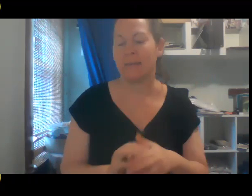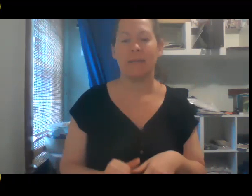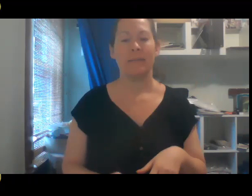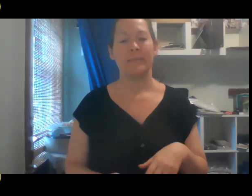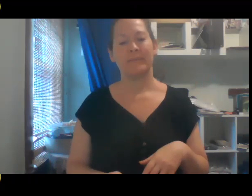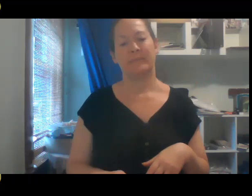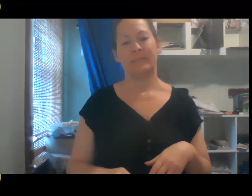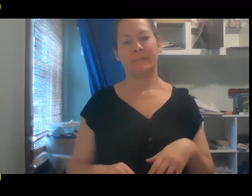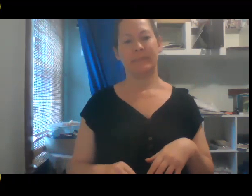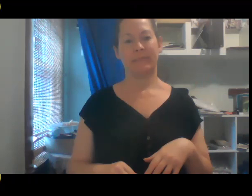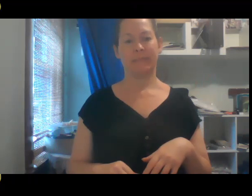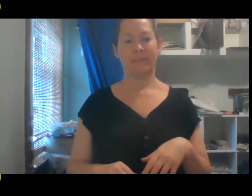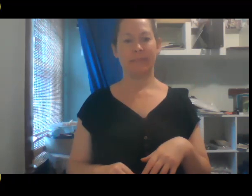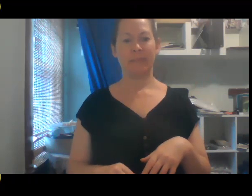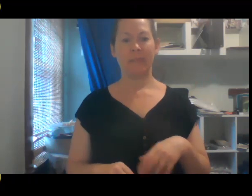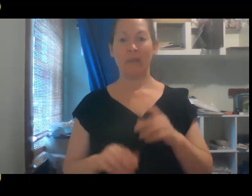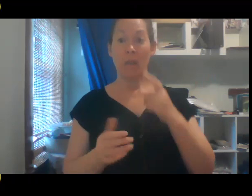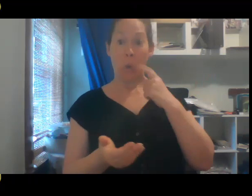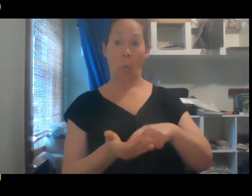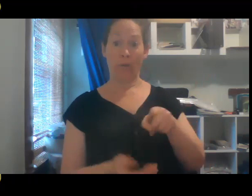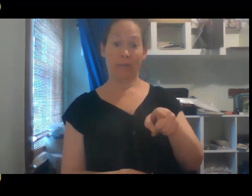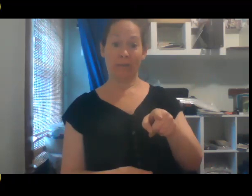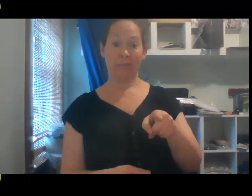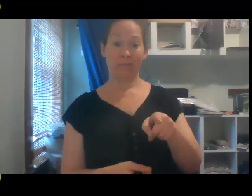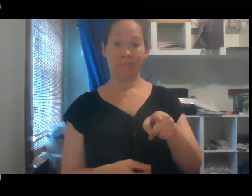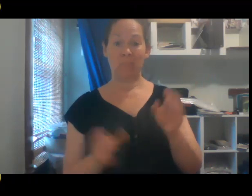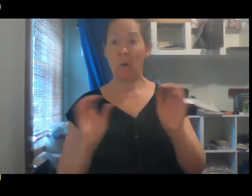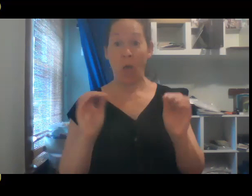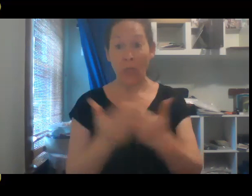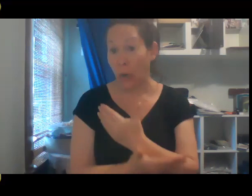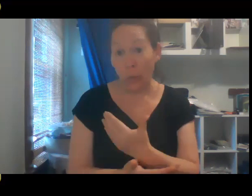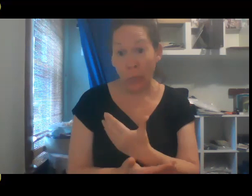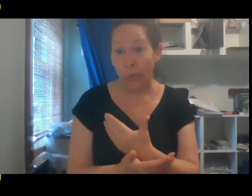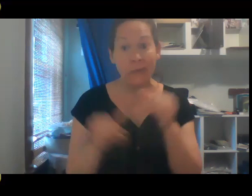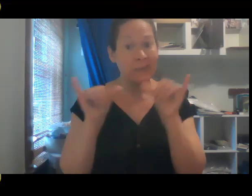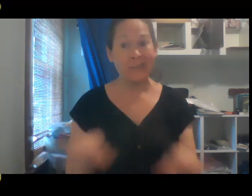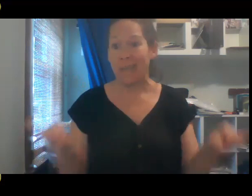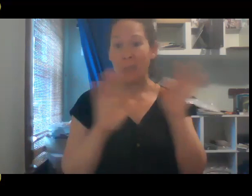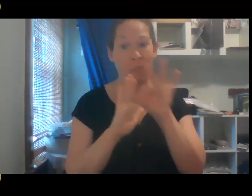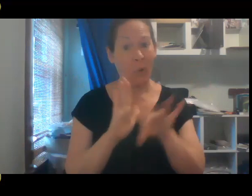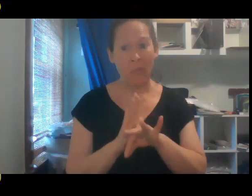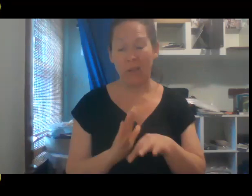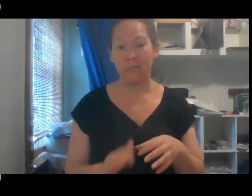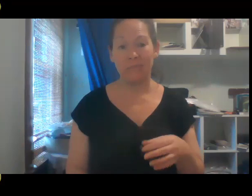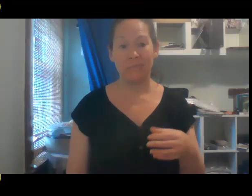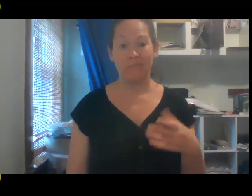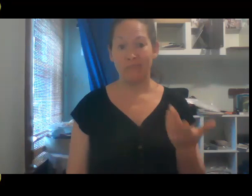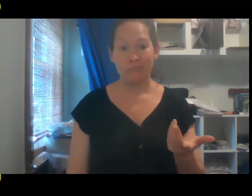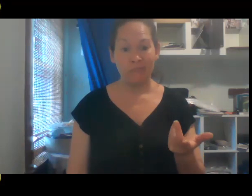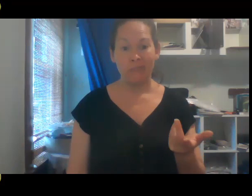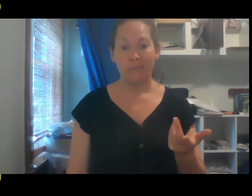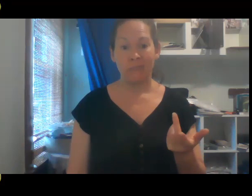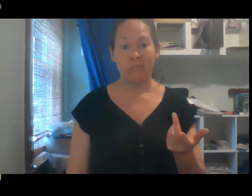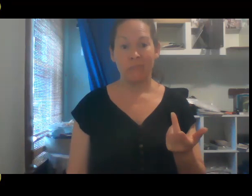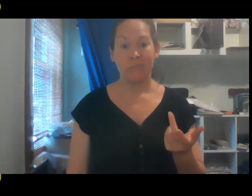bad thing to do. Notice though, nothing new, right? We have an exponential times some original amount,